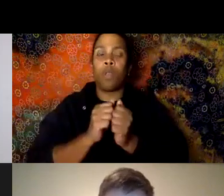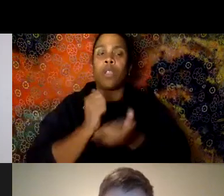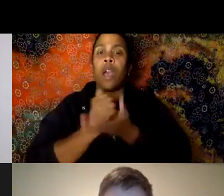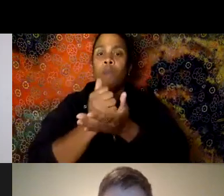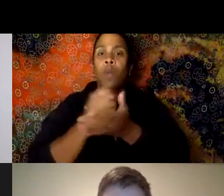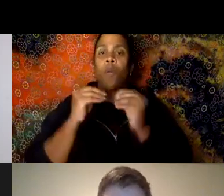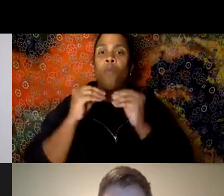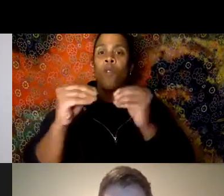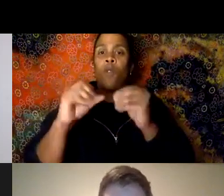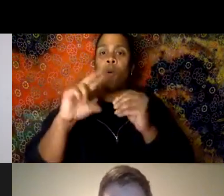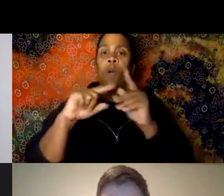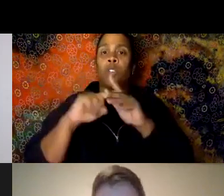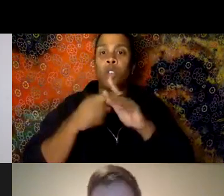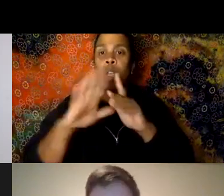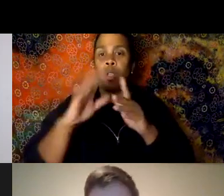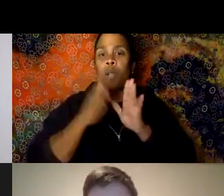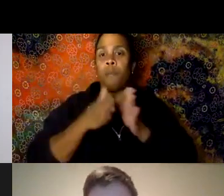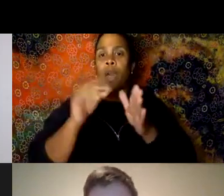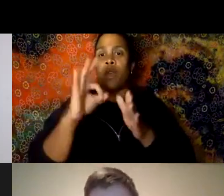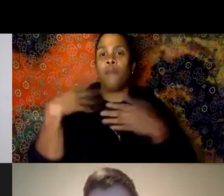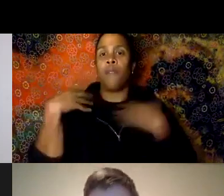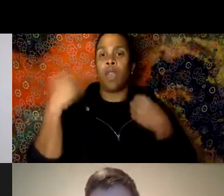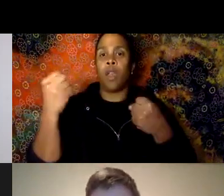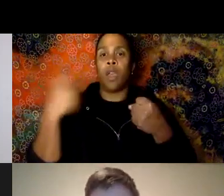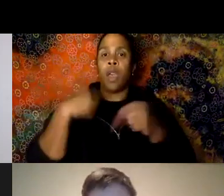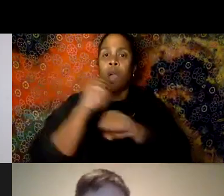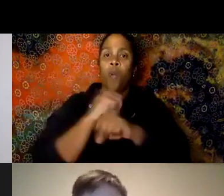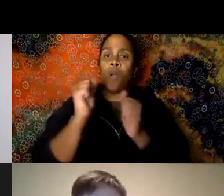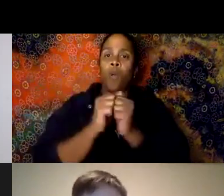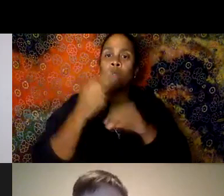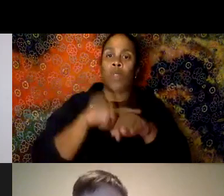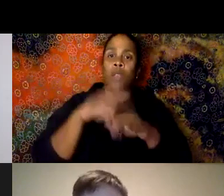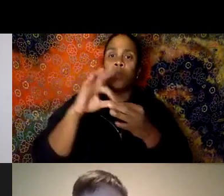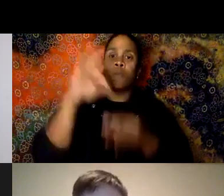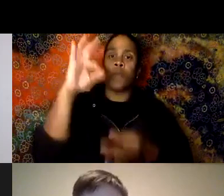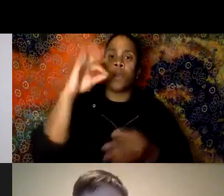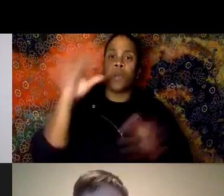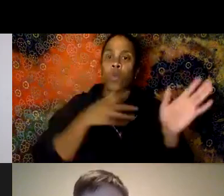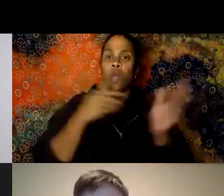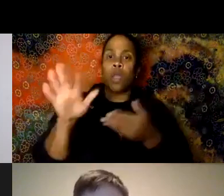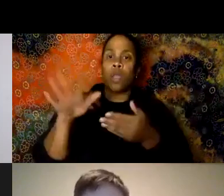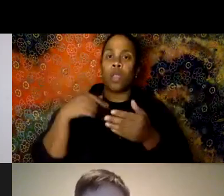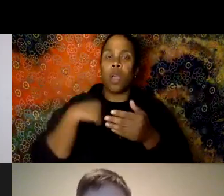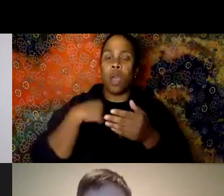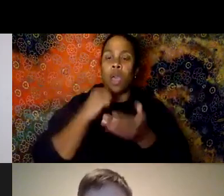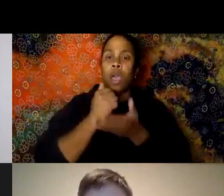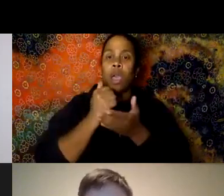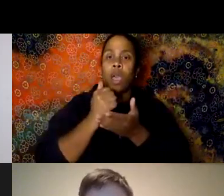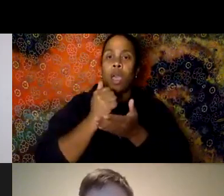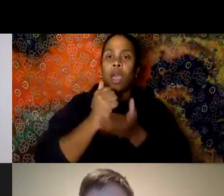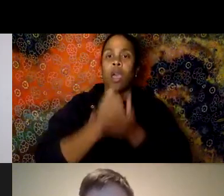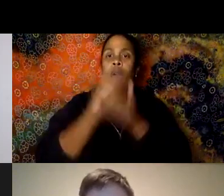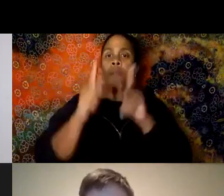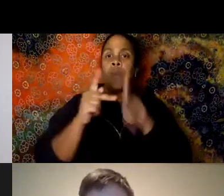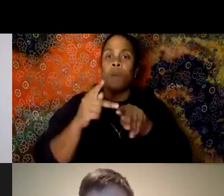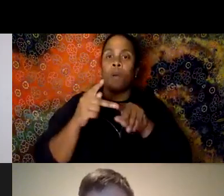or begin your path of healing. I do work with a lot of nature spirits and the wind, and I do a lot of crossing over, doing some extractions